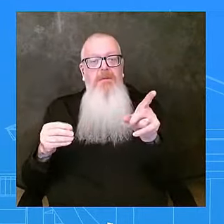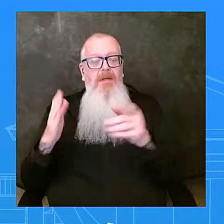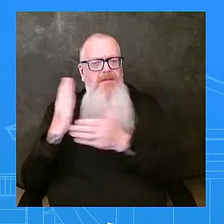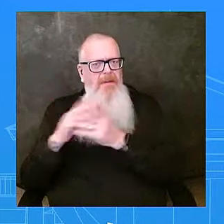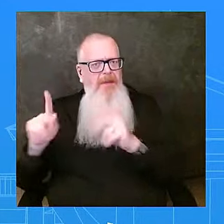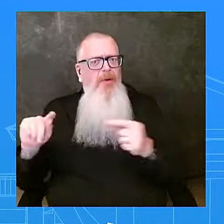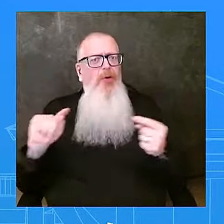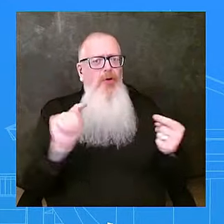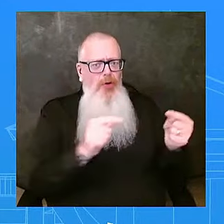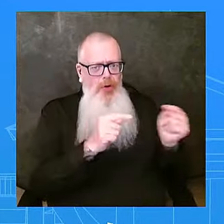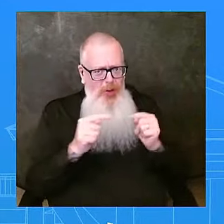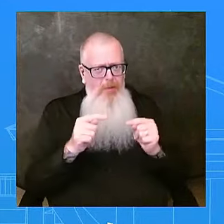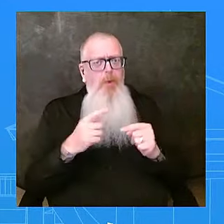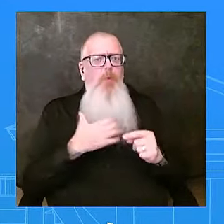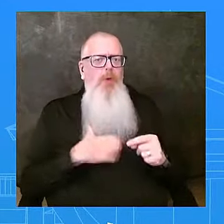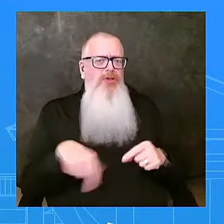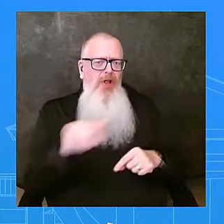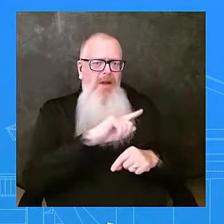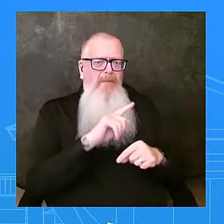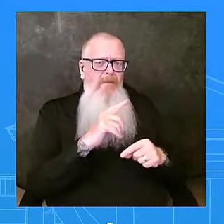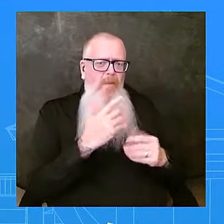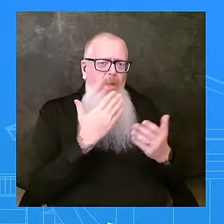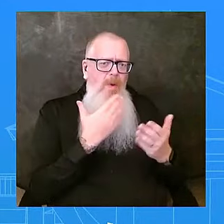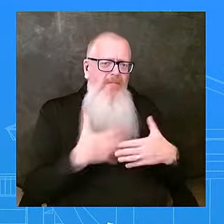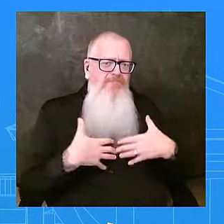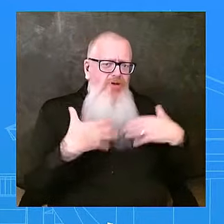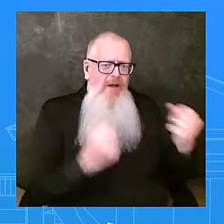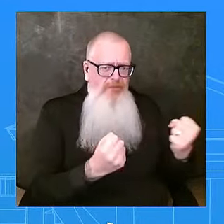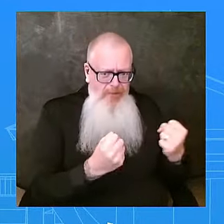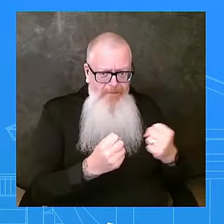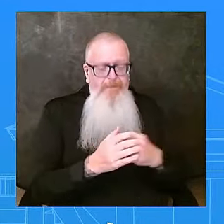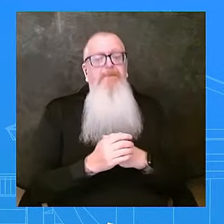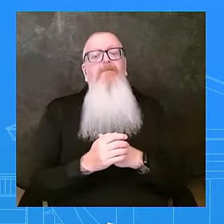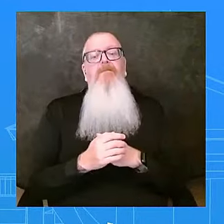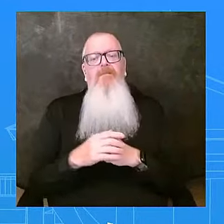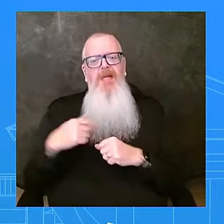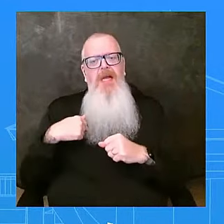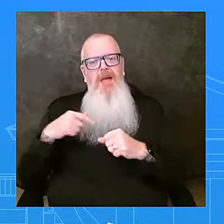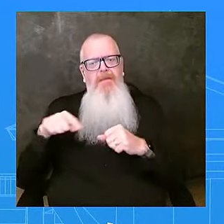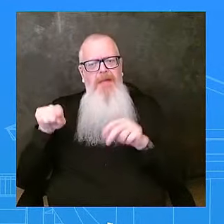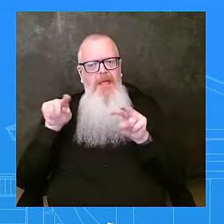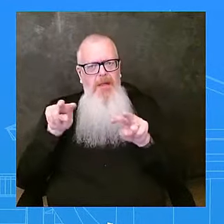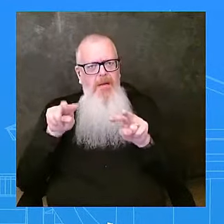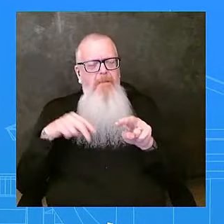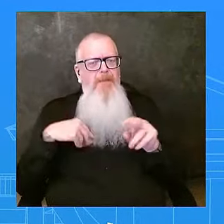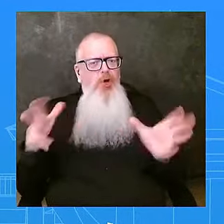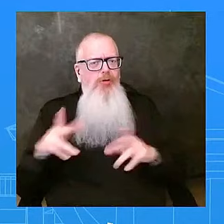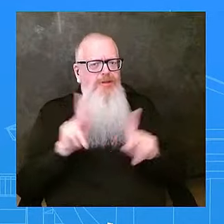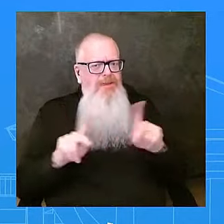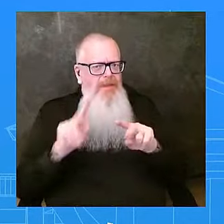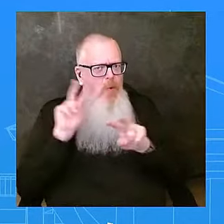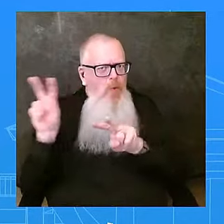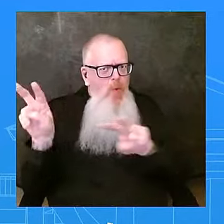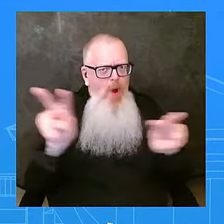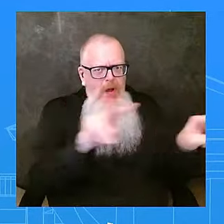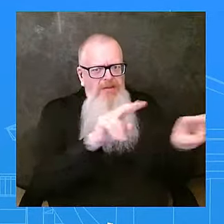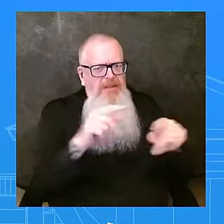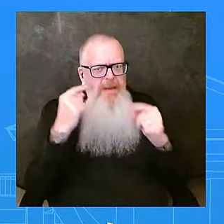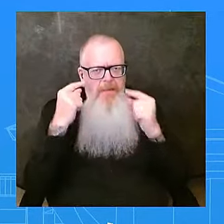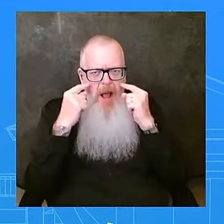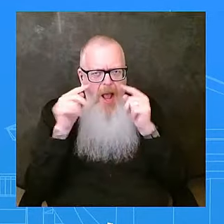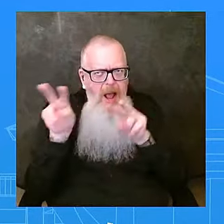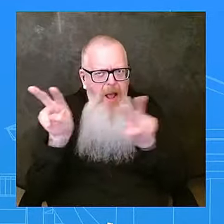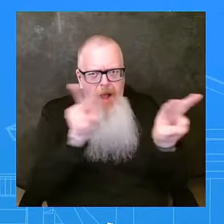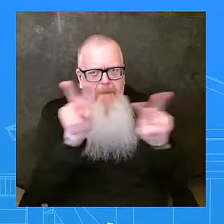briefed over the weekend and he urges residents to remain vigilant and listen to local officials as they continue to